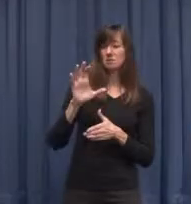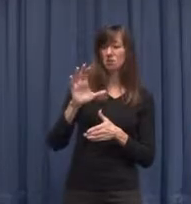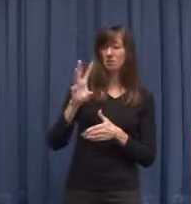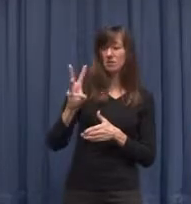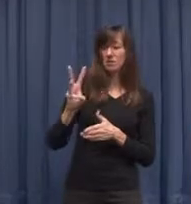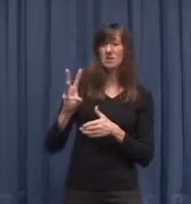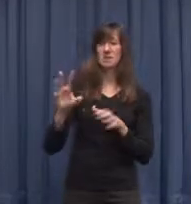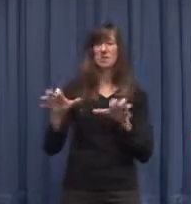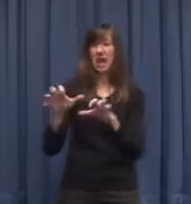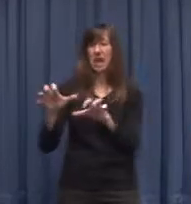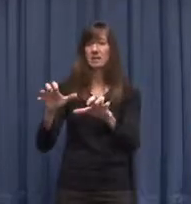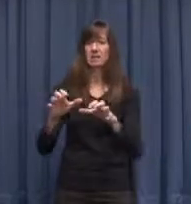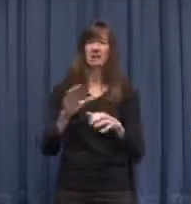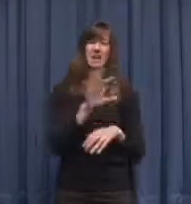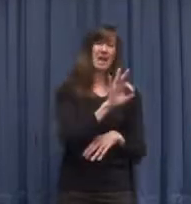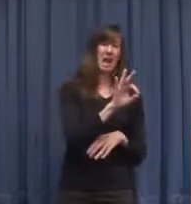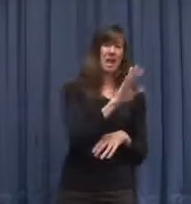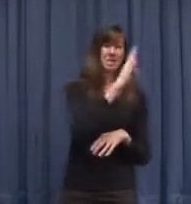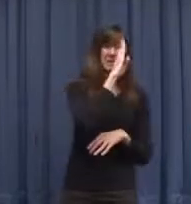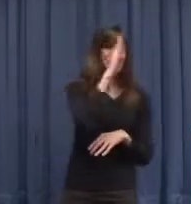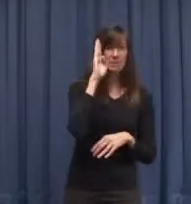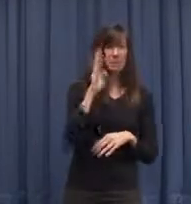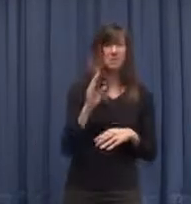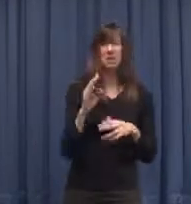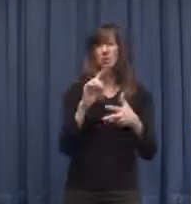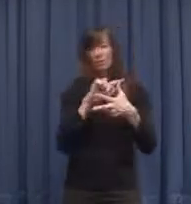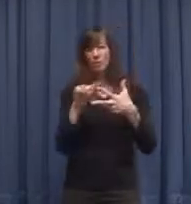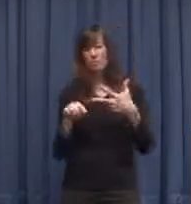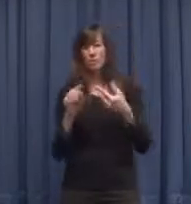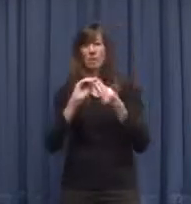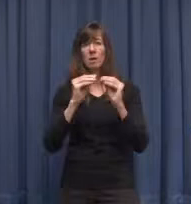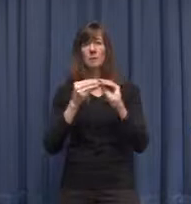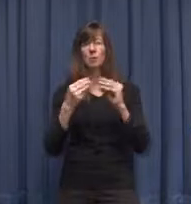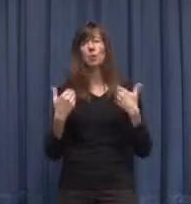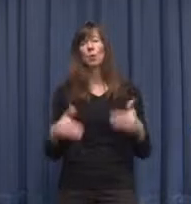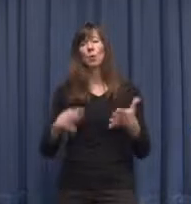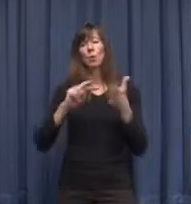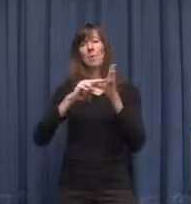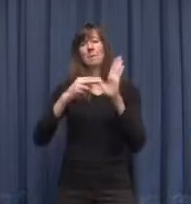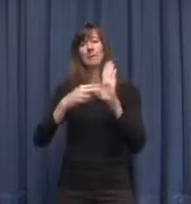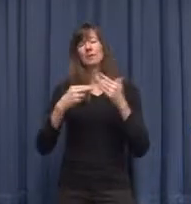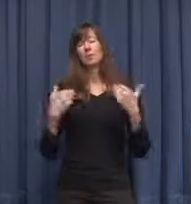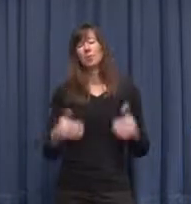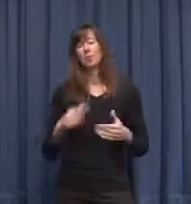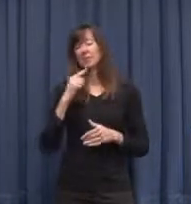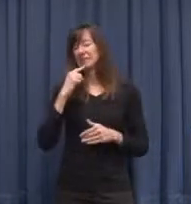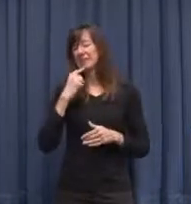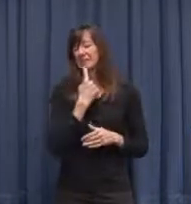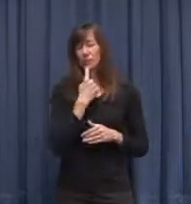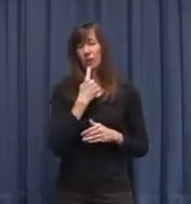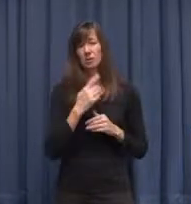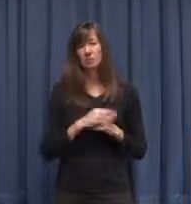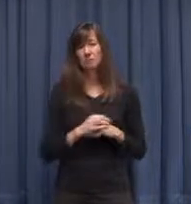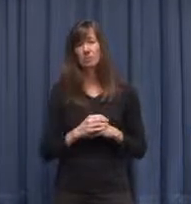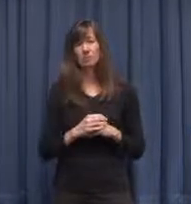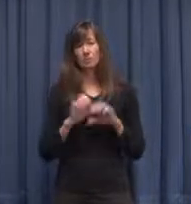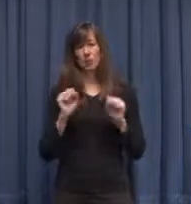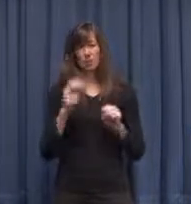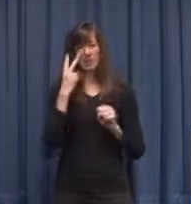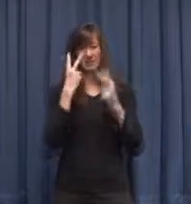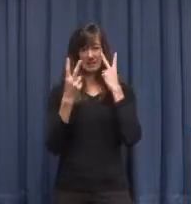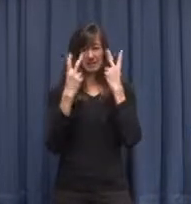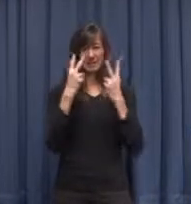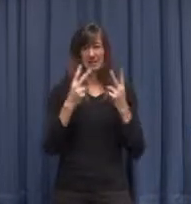hospitalizations. We're now well into the territory where you can see it on all those graphs and